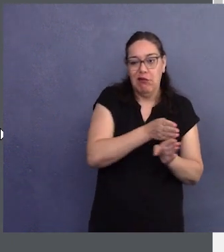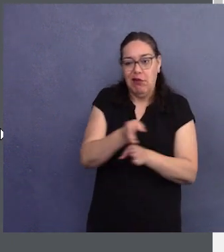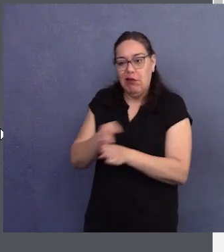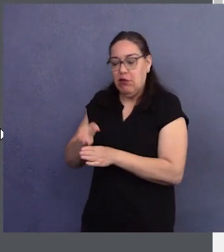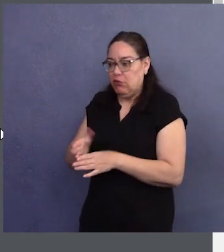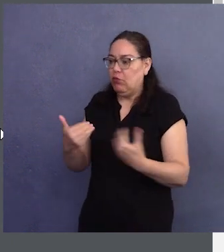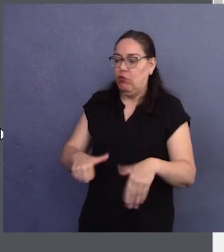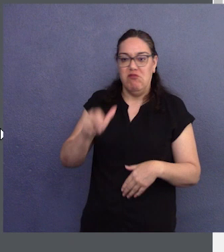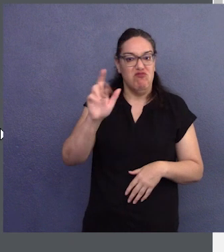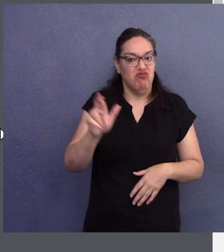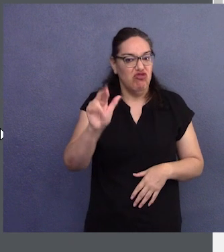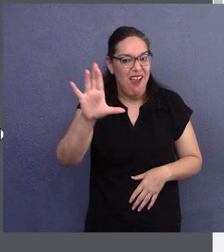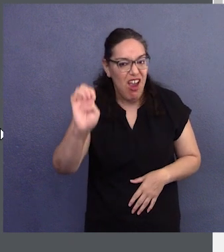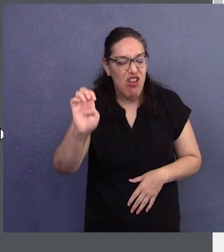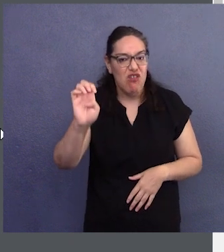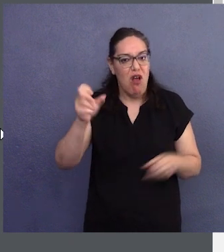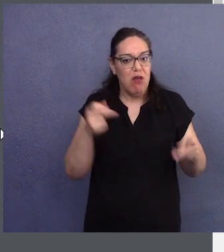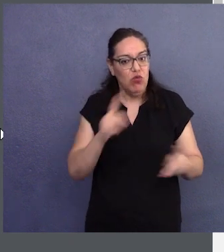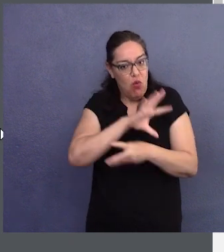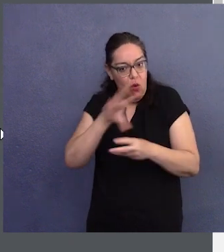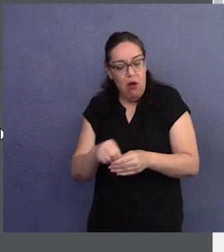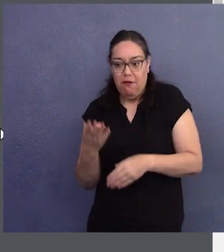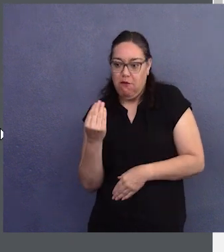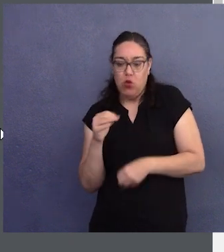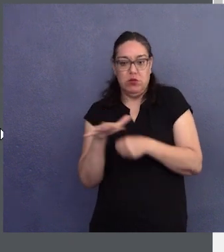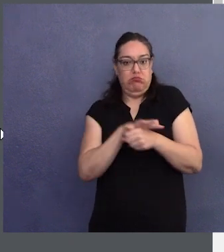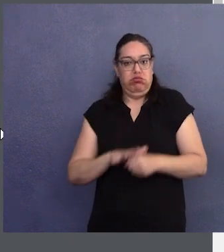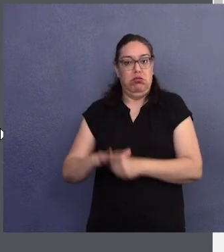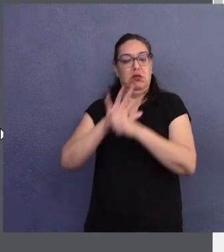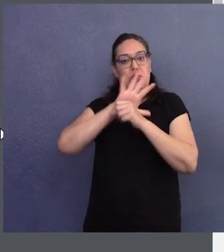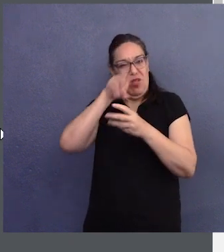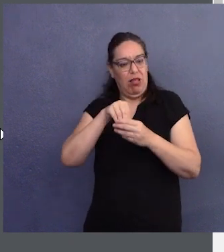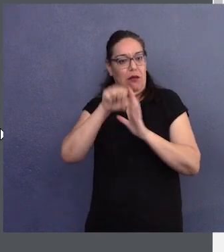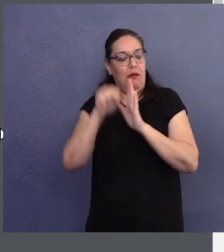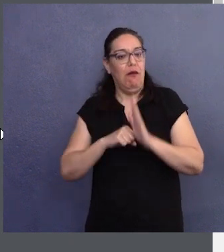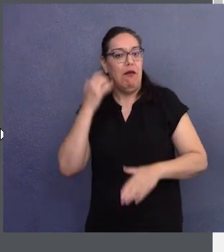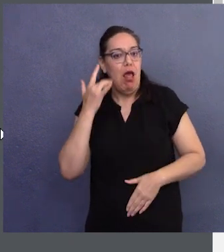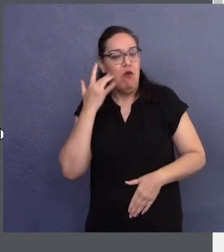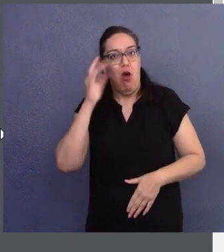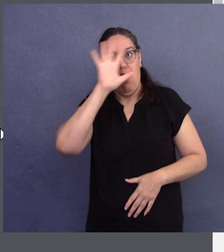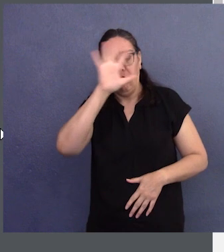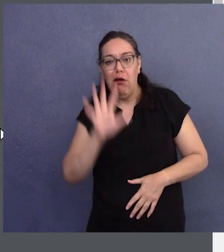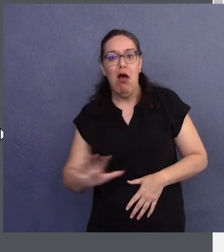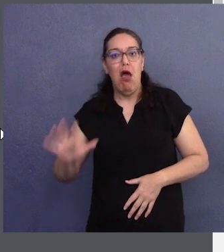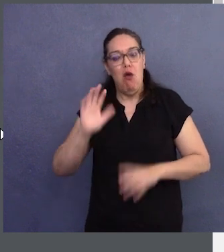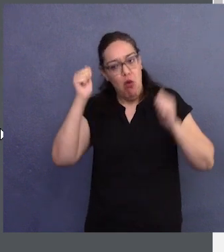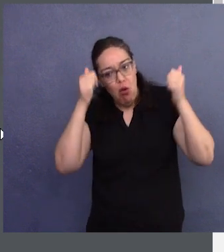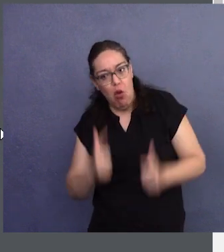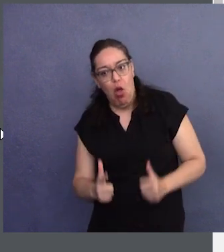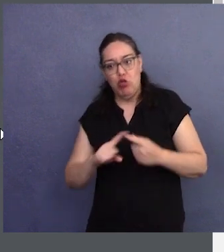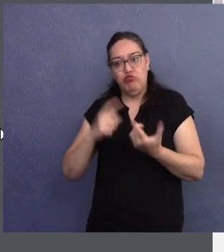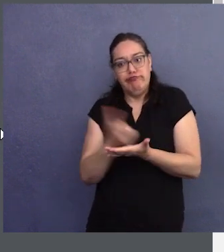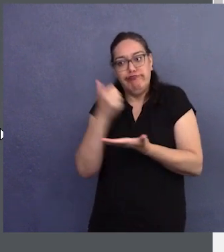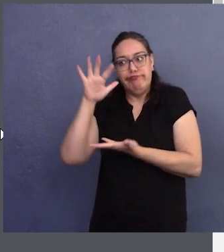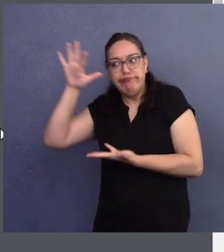rare opportunity for all 14 regions in California to be able to get a